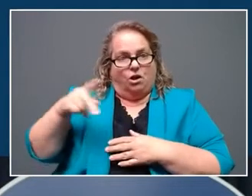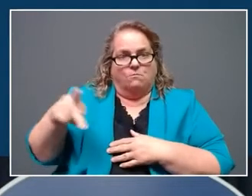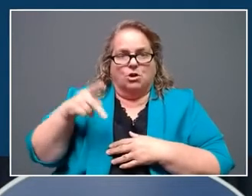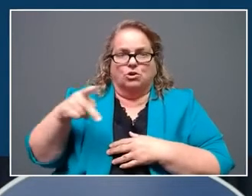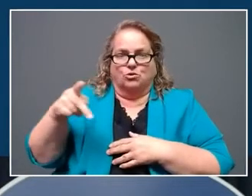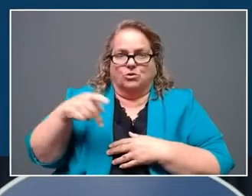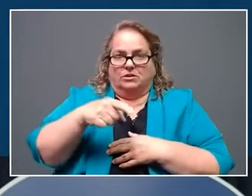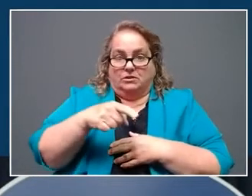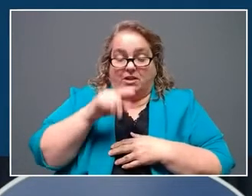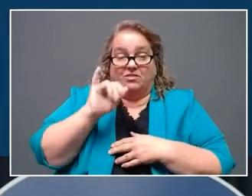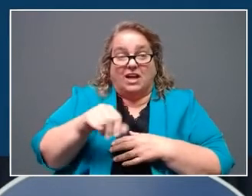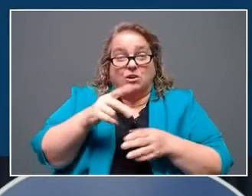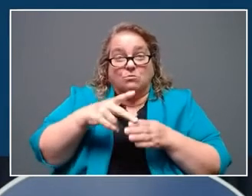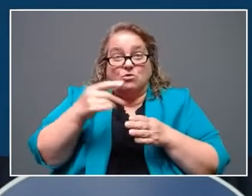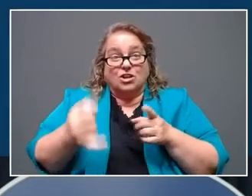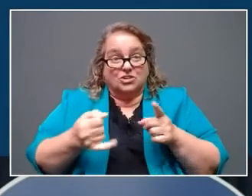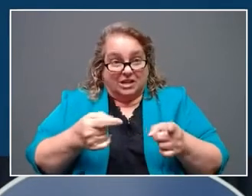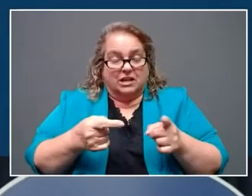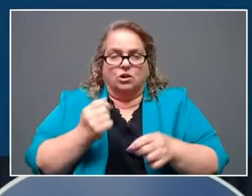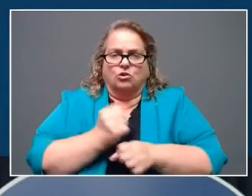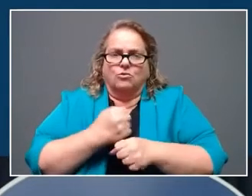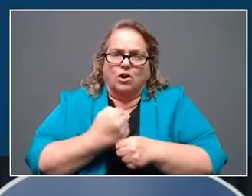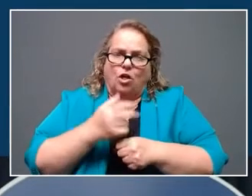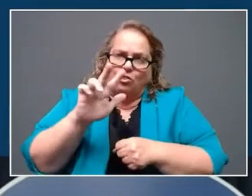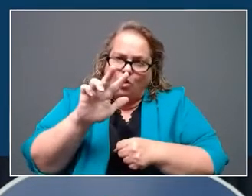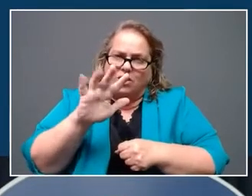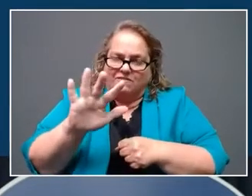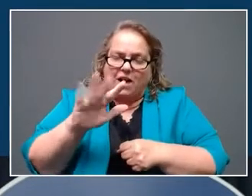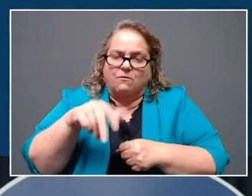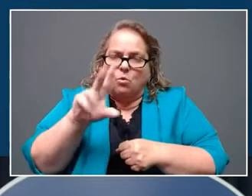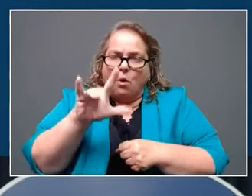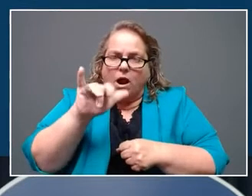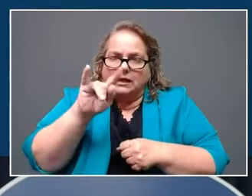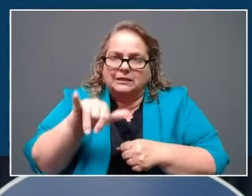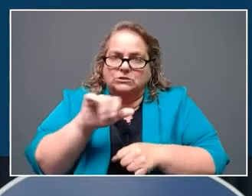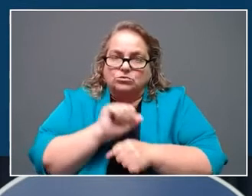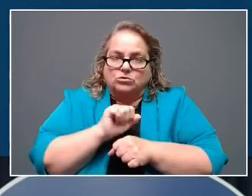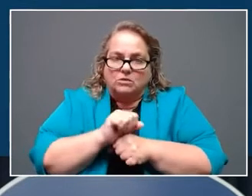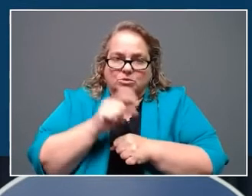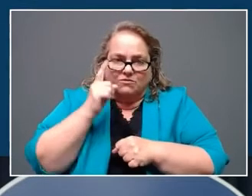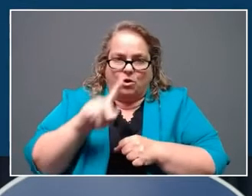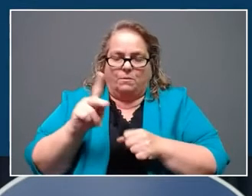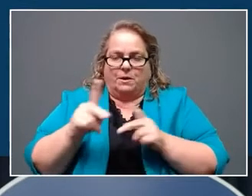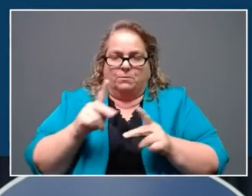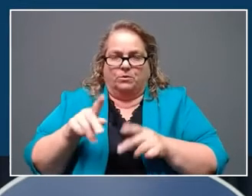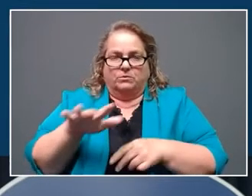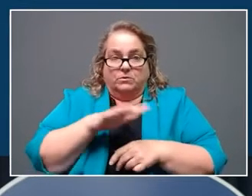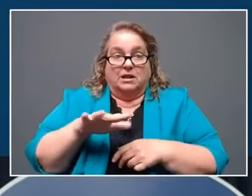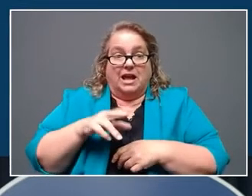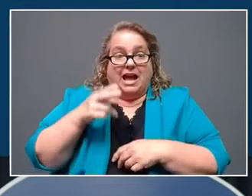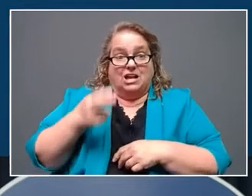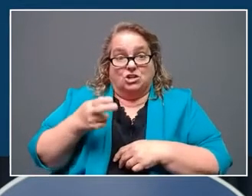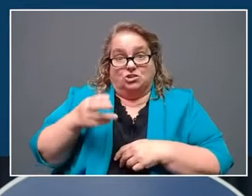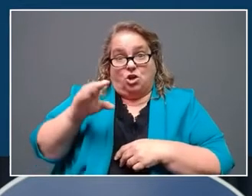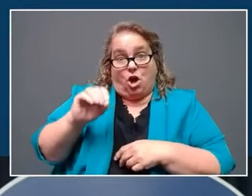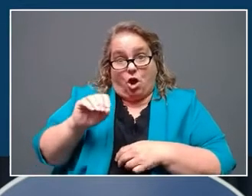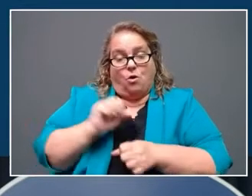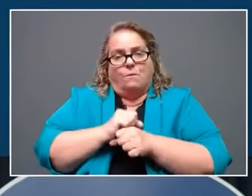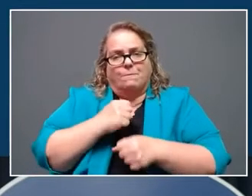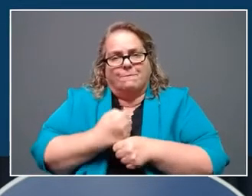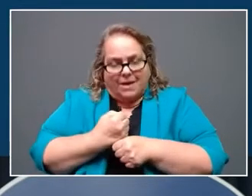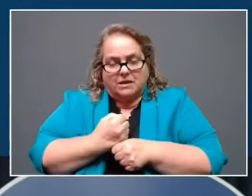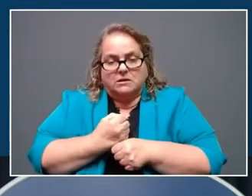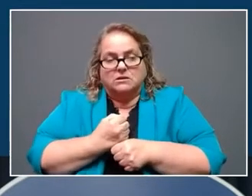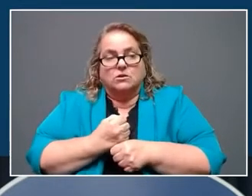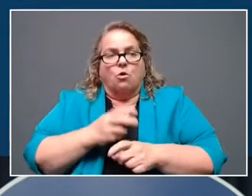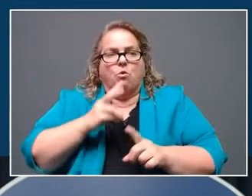project is creating 35 quality jobs for area residents. HHO manufactures hydrogen-based products, including